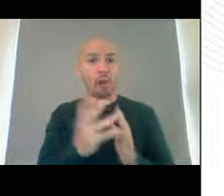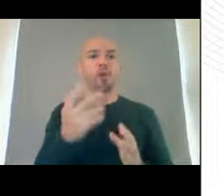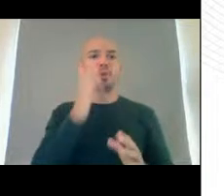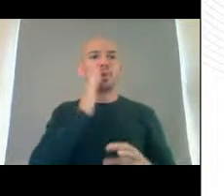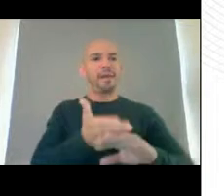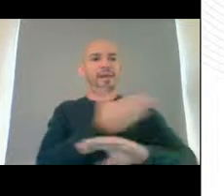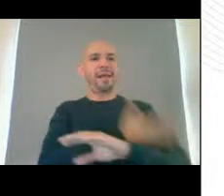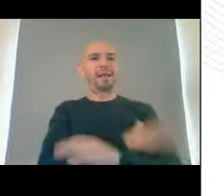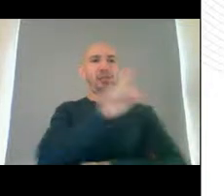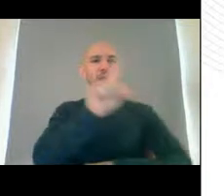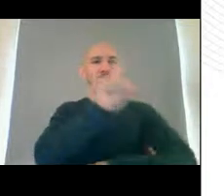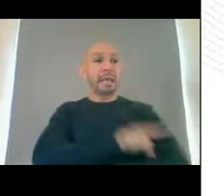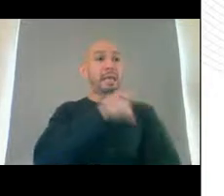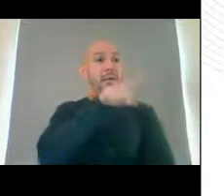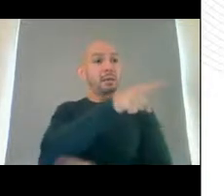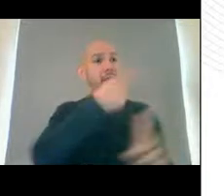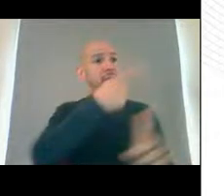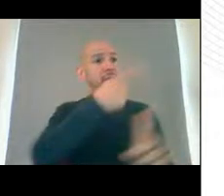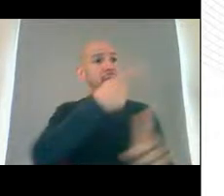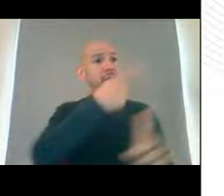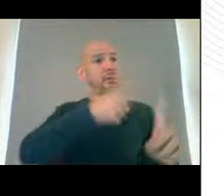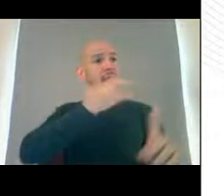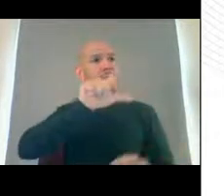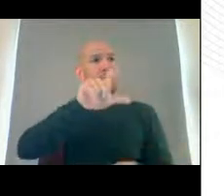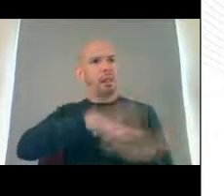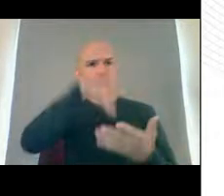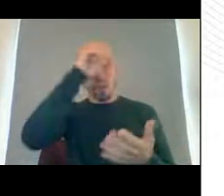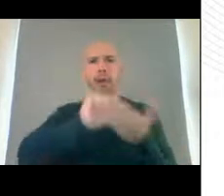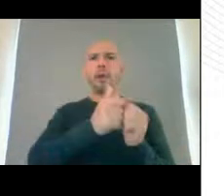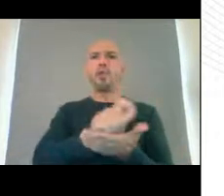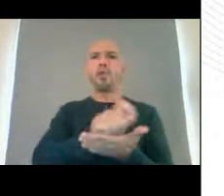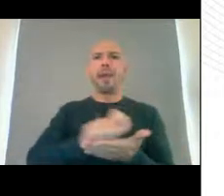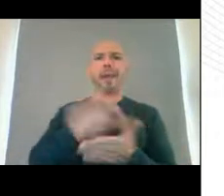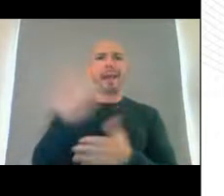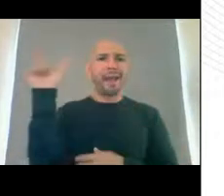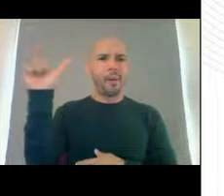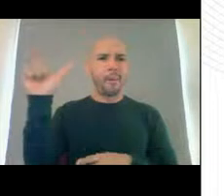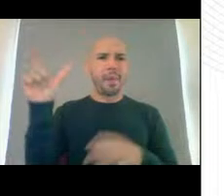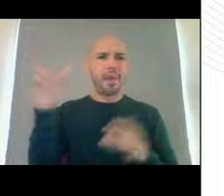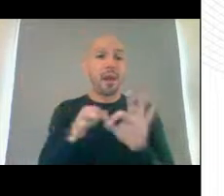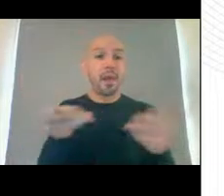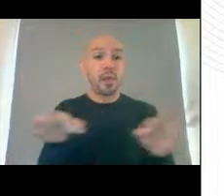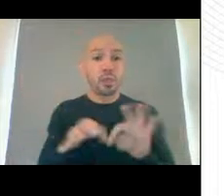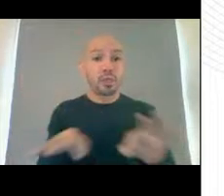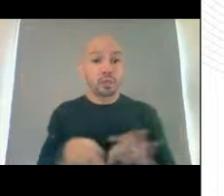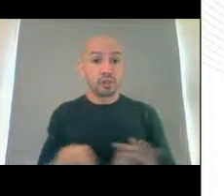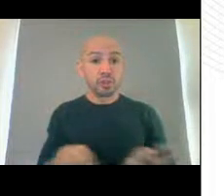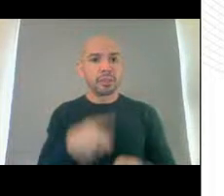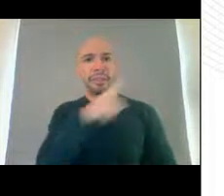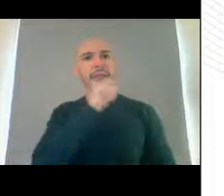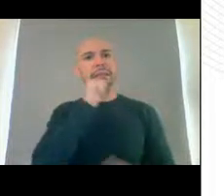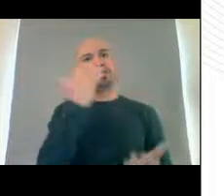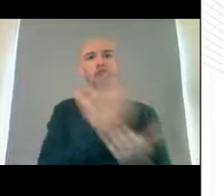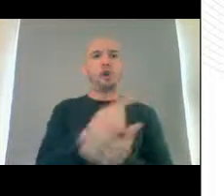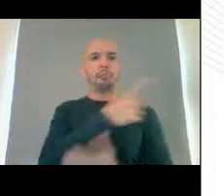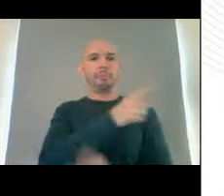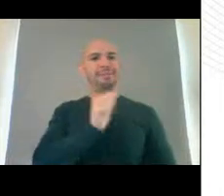write arabic in the arabic language and he didn't stop there wasn't he was very selfless